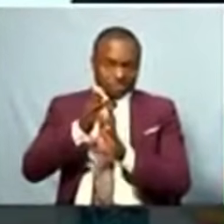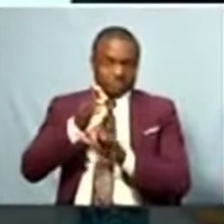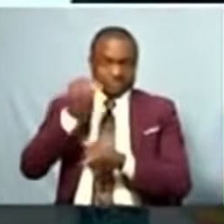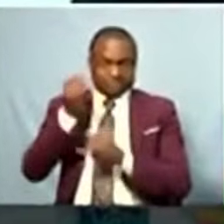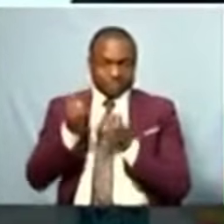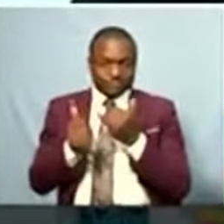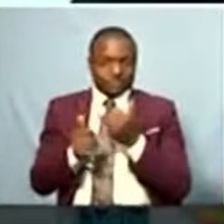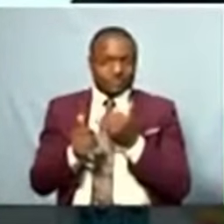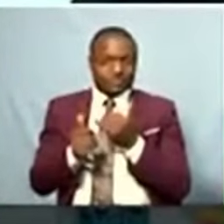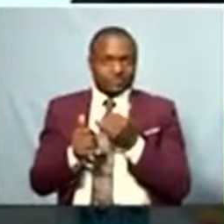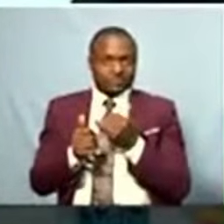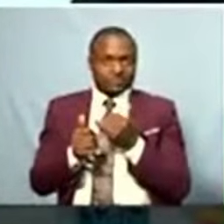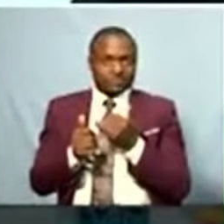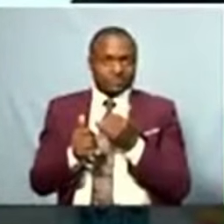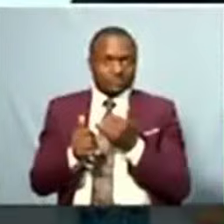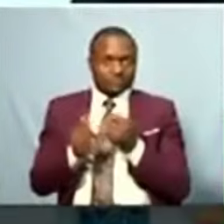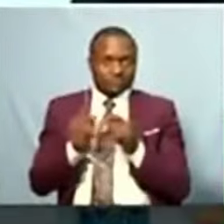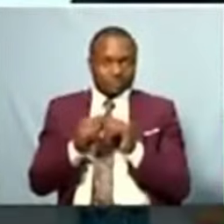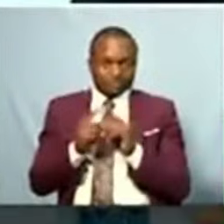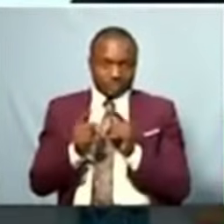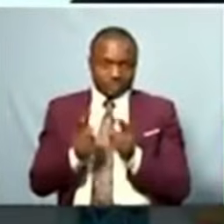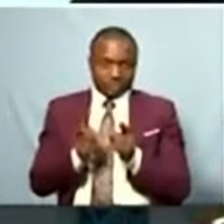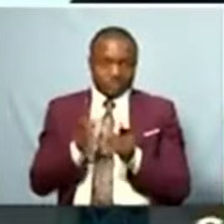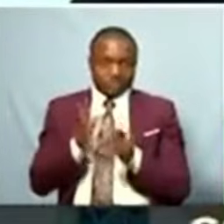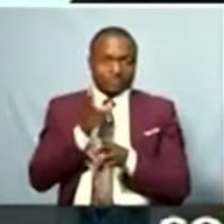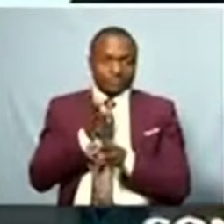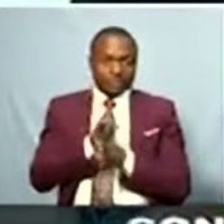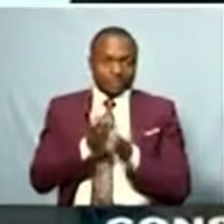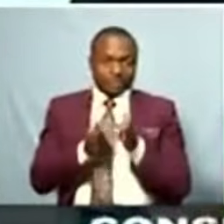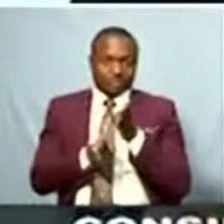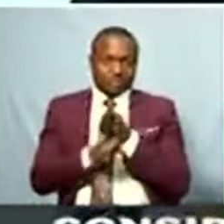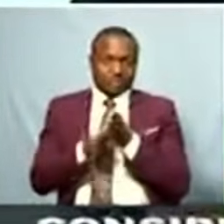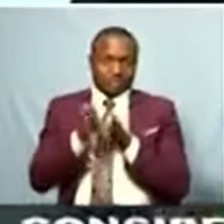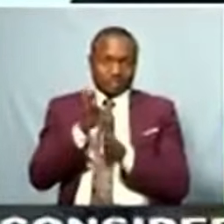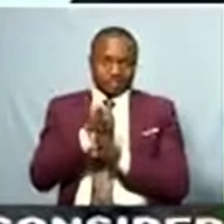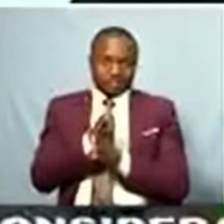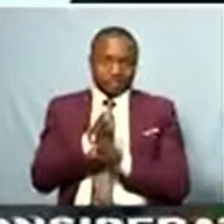complete. But our infrastructure